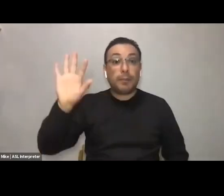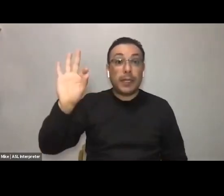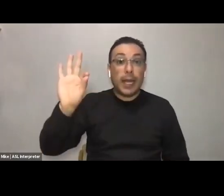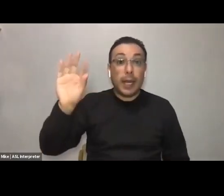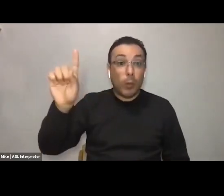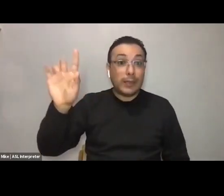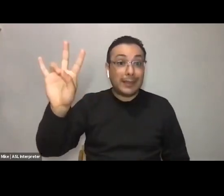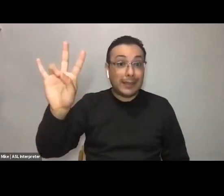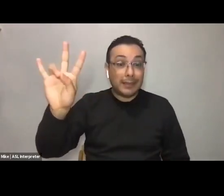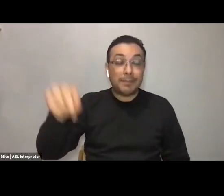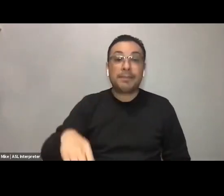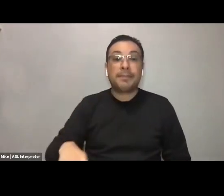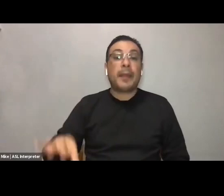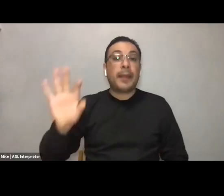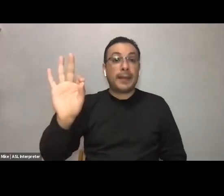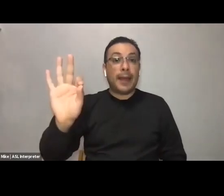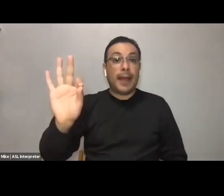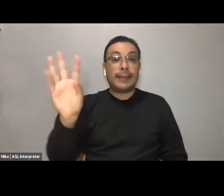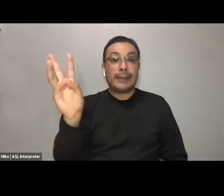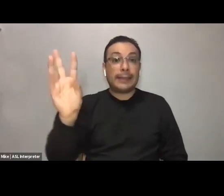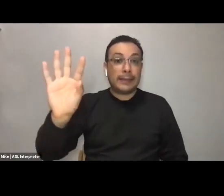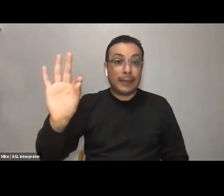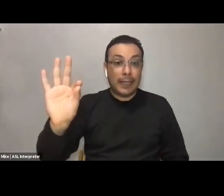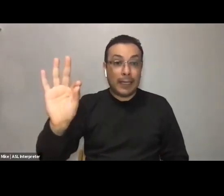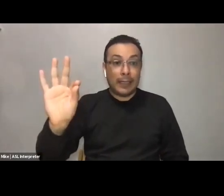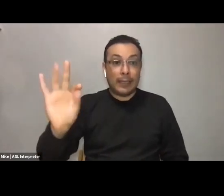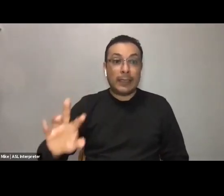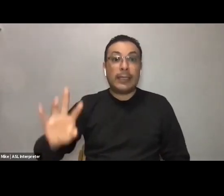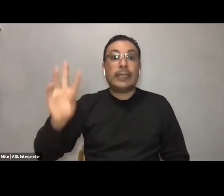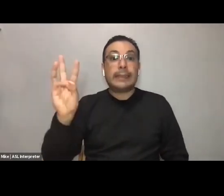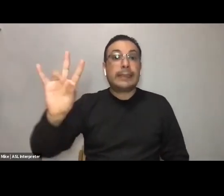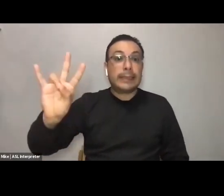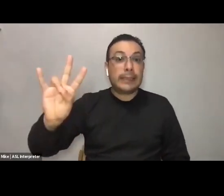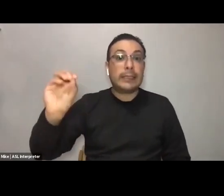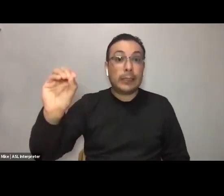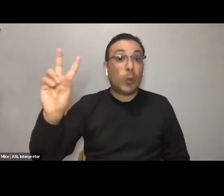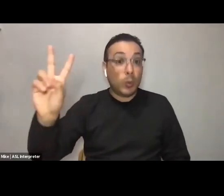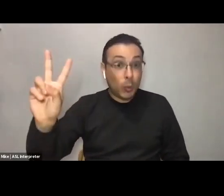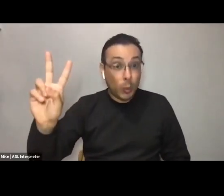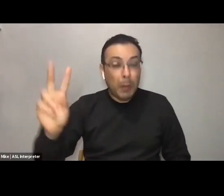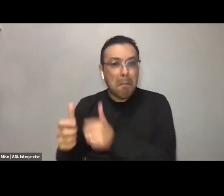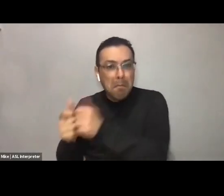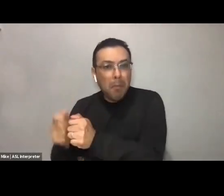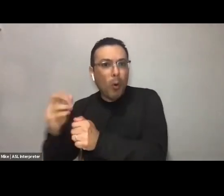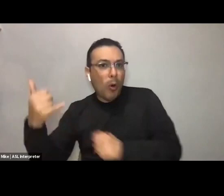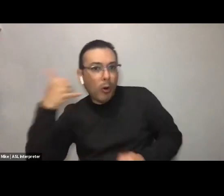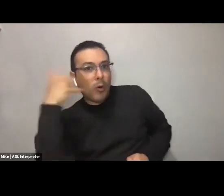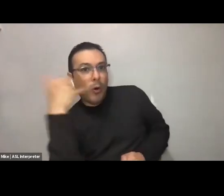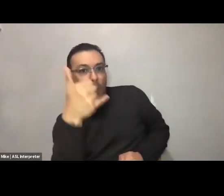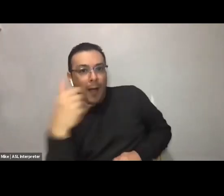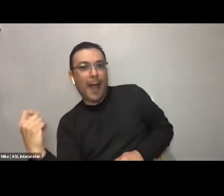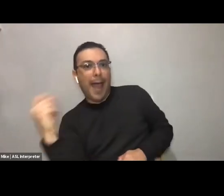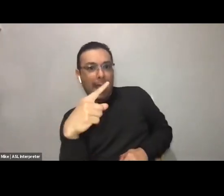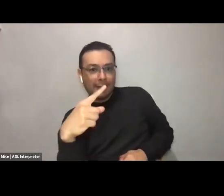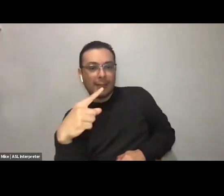-969-6702 to ask your question.